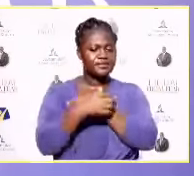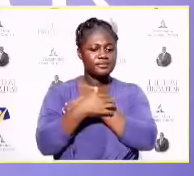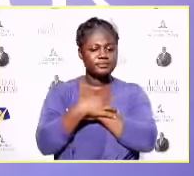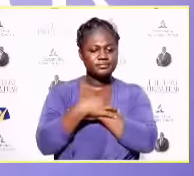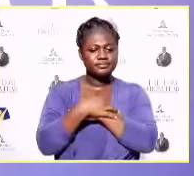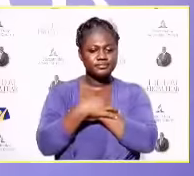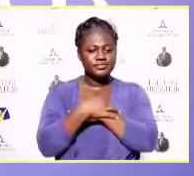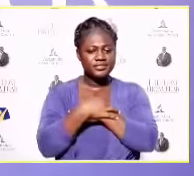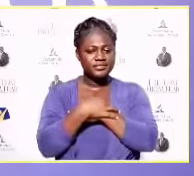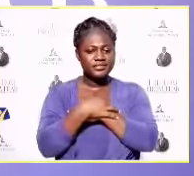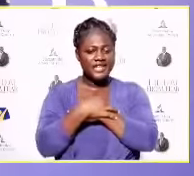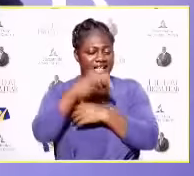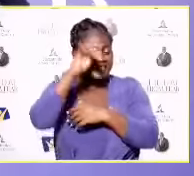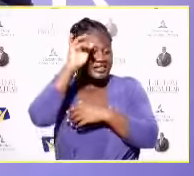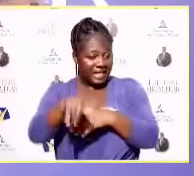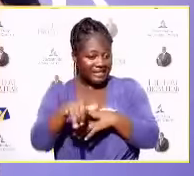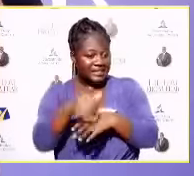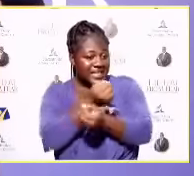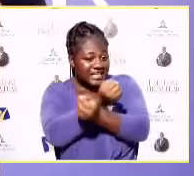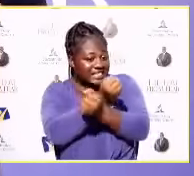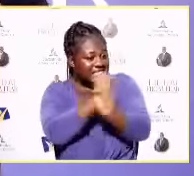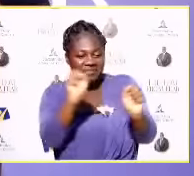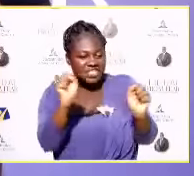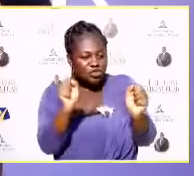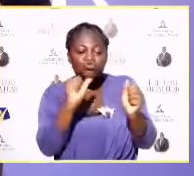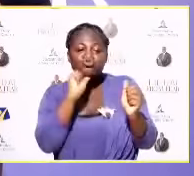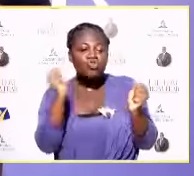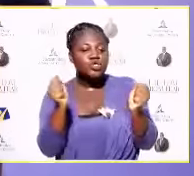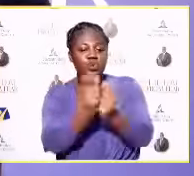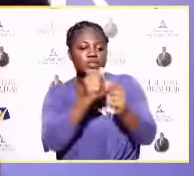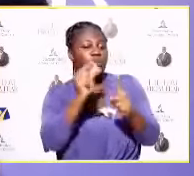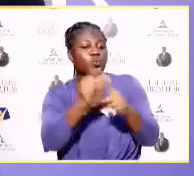This is not salvation by works.